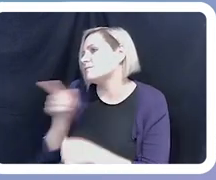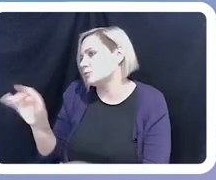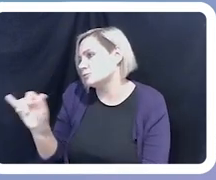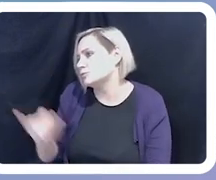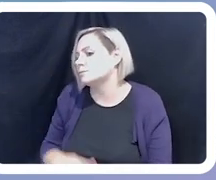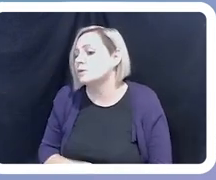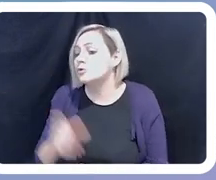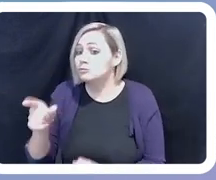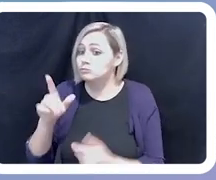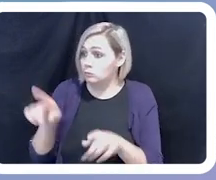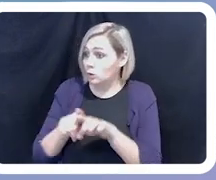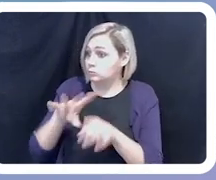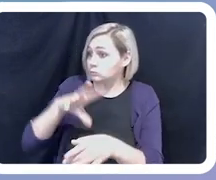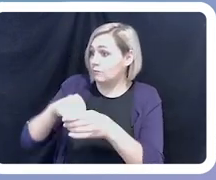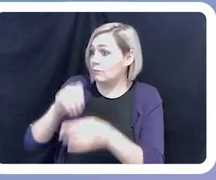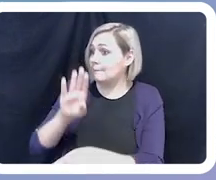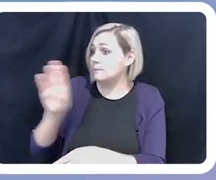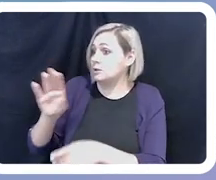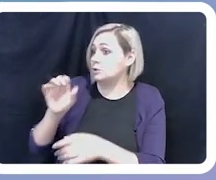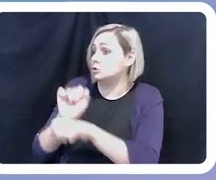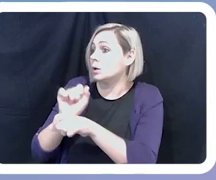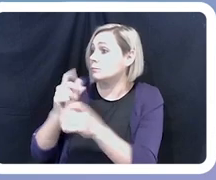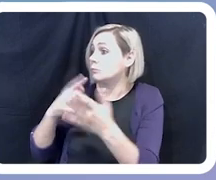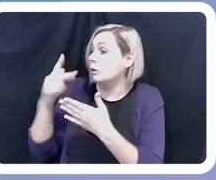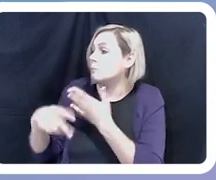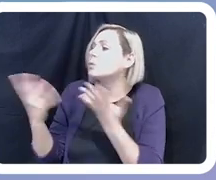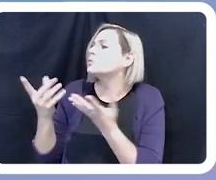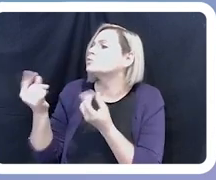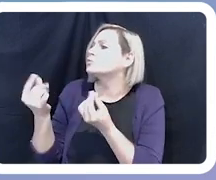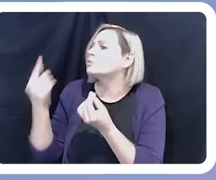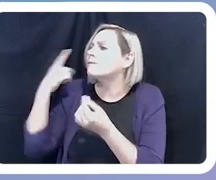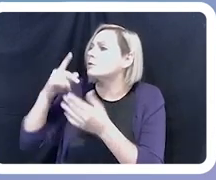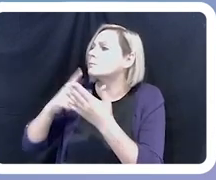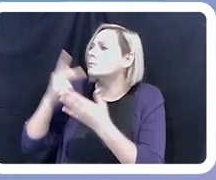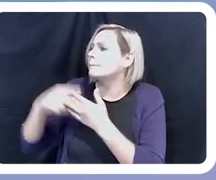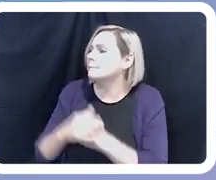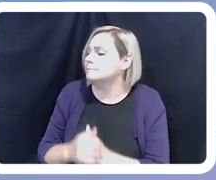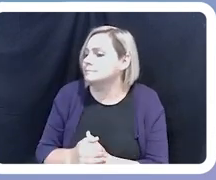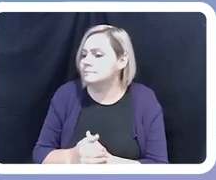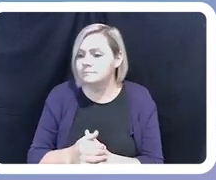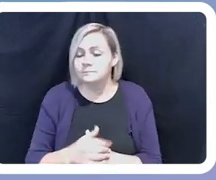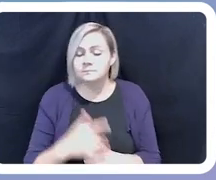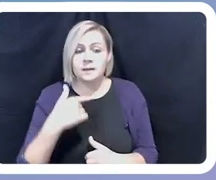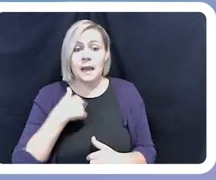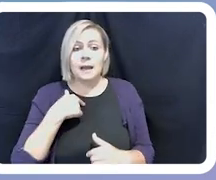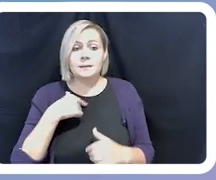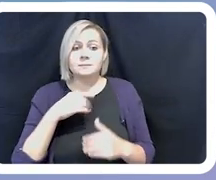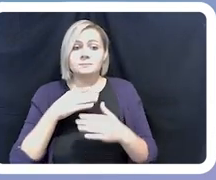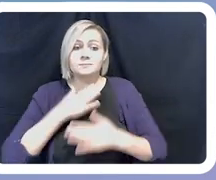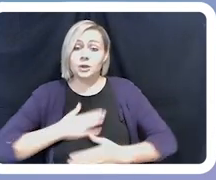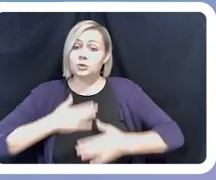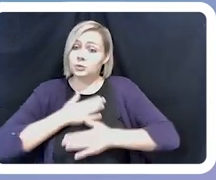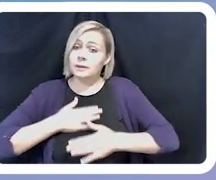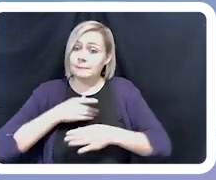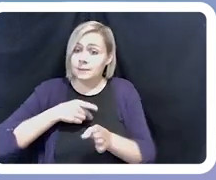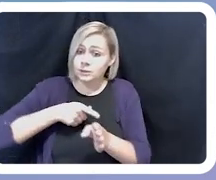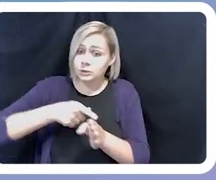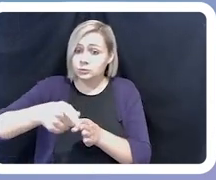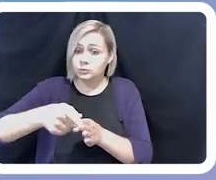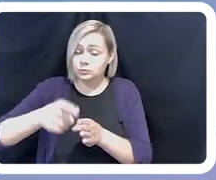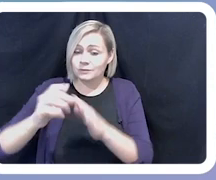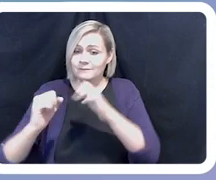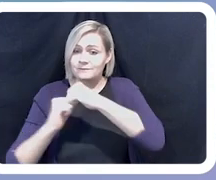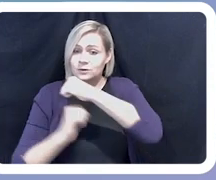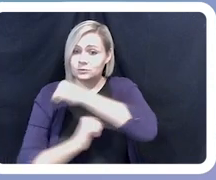been involved with the Best Buddies Jobs Program. Yes. What did you do with the jobs program? So I'm the Entertainment Industry